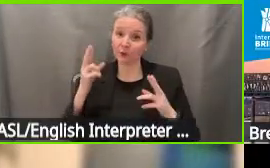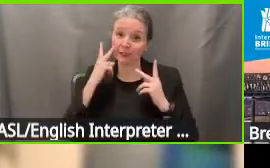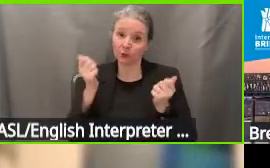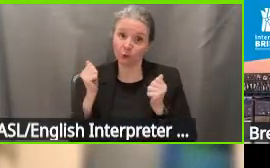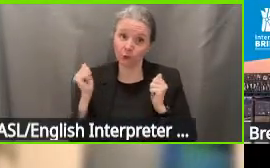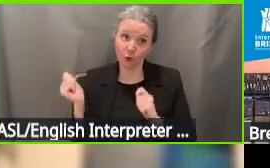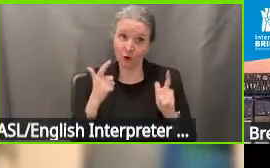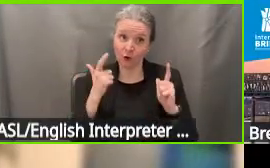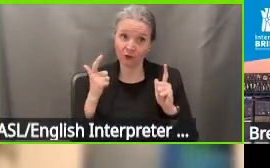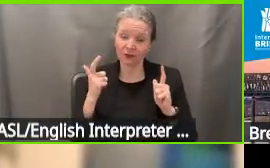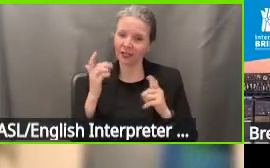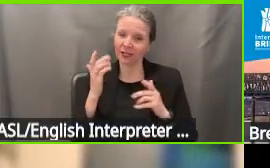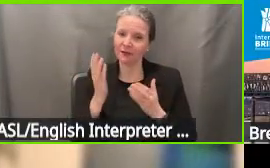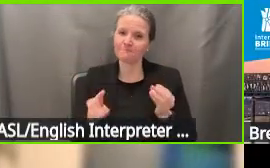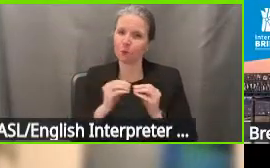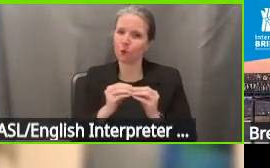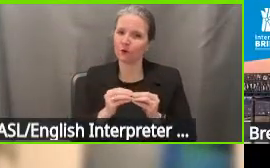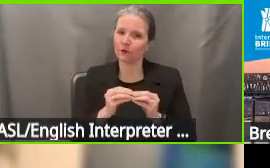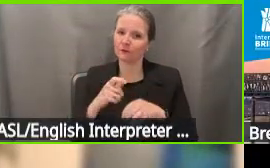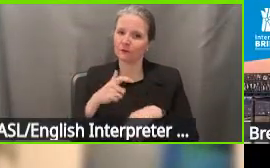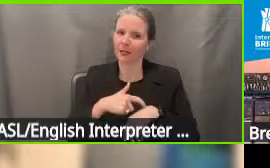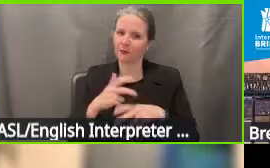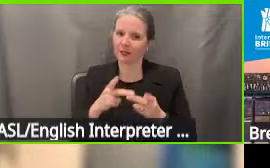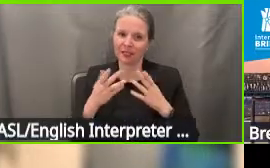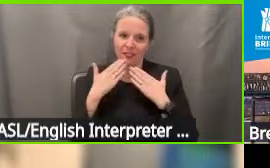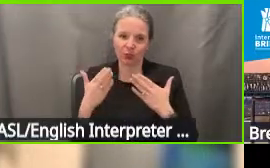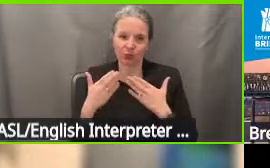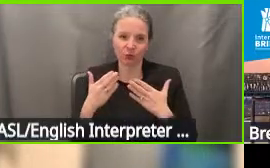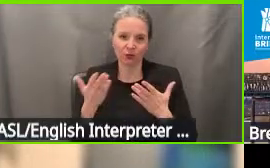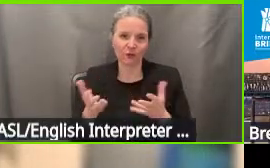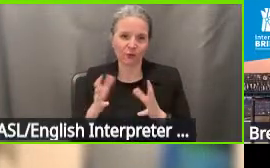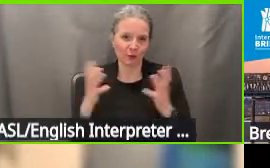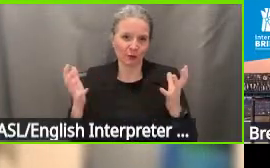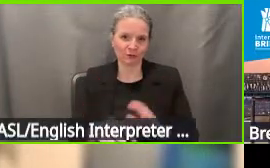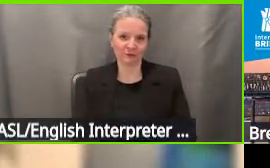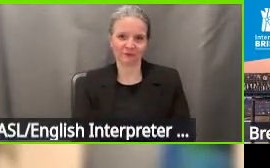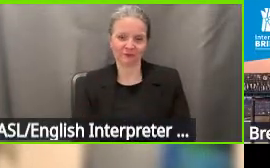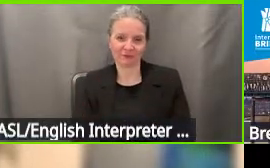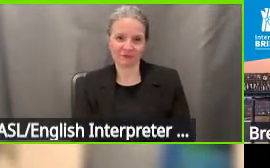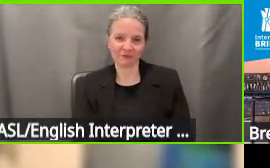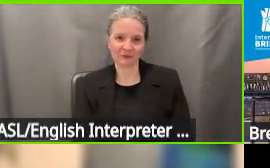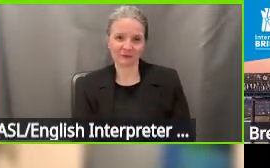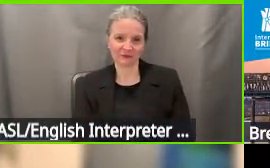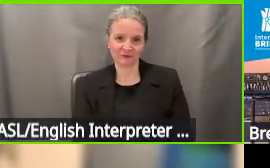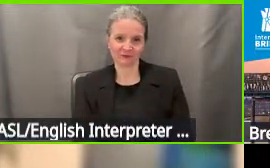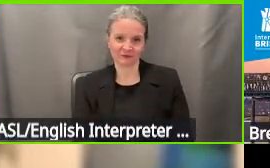all some more. And thank you so much.